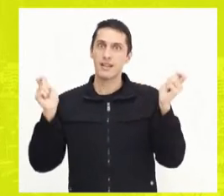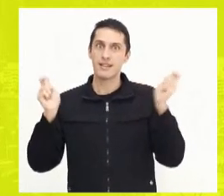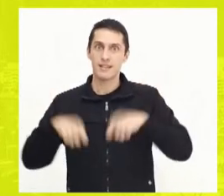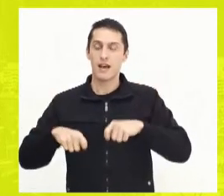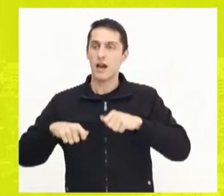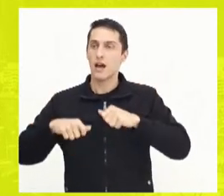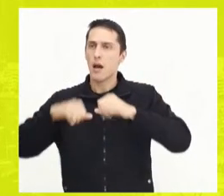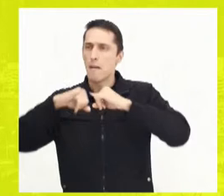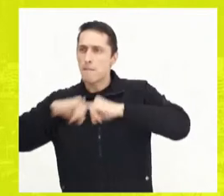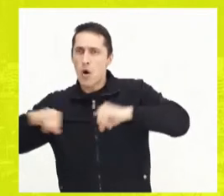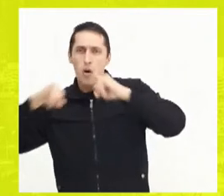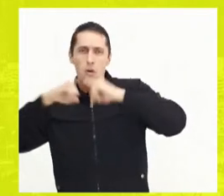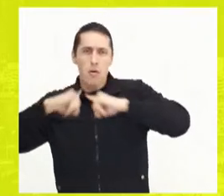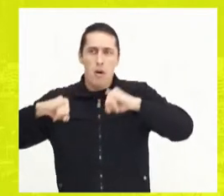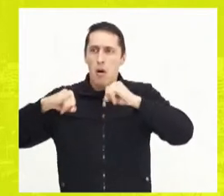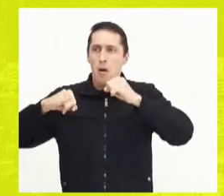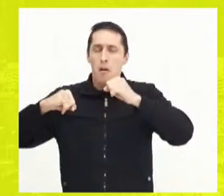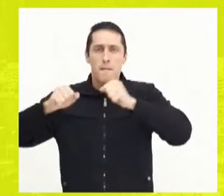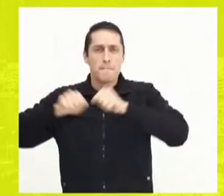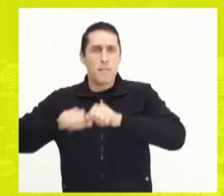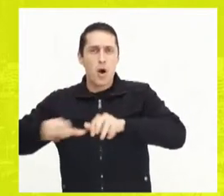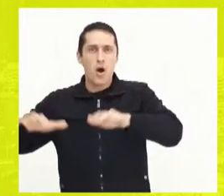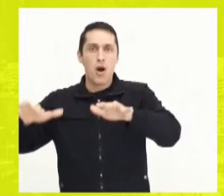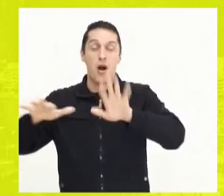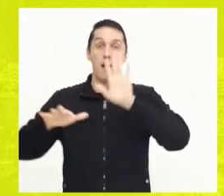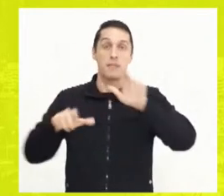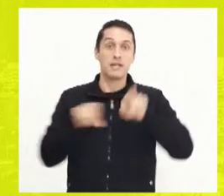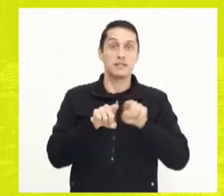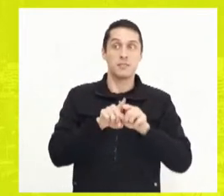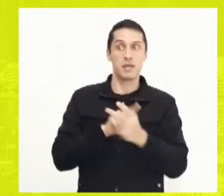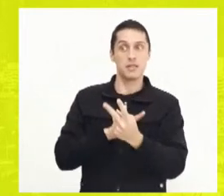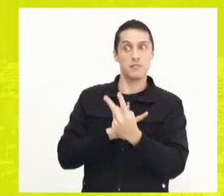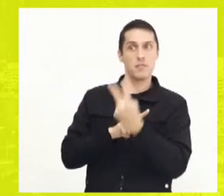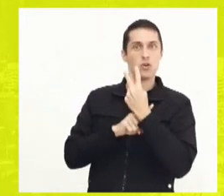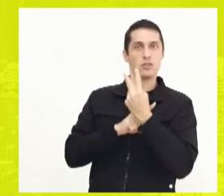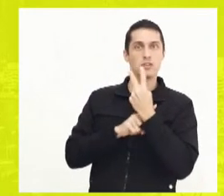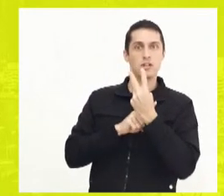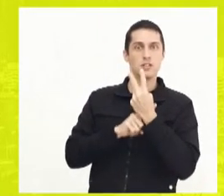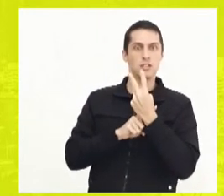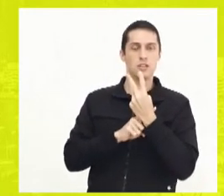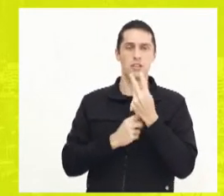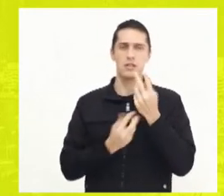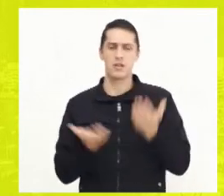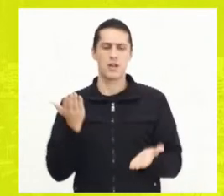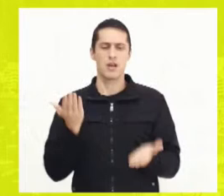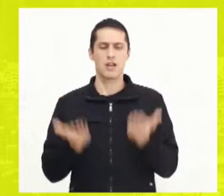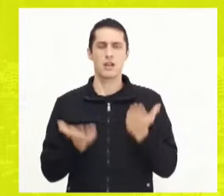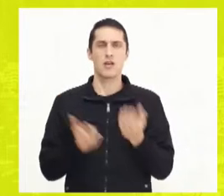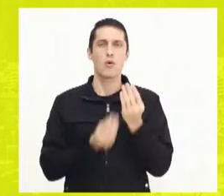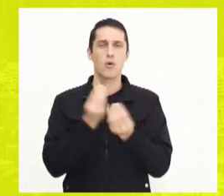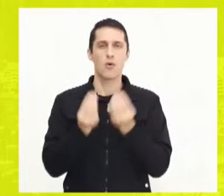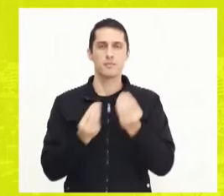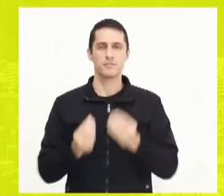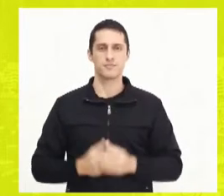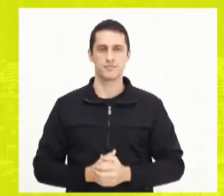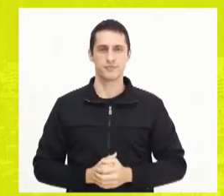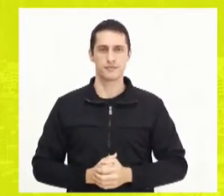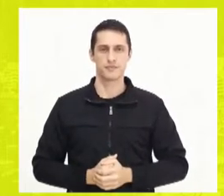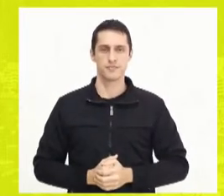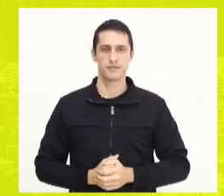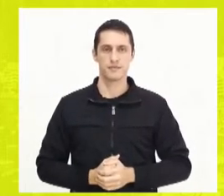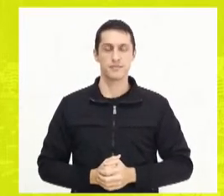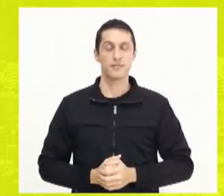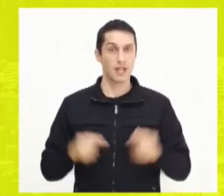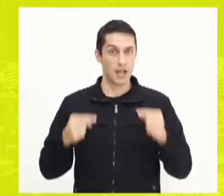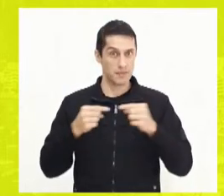to to do your job and at the same time protect yourself and protect your mental health